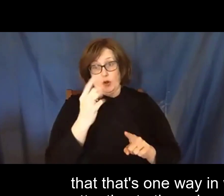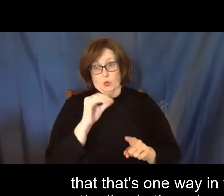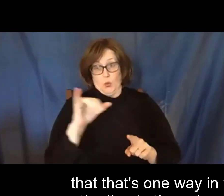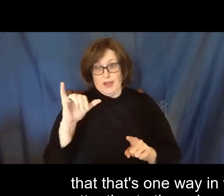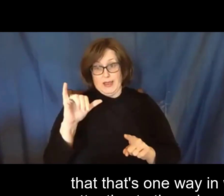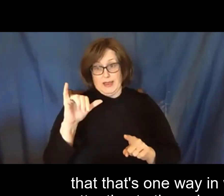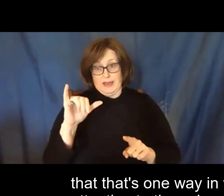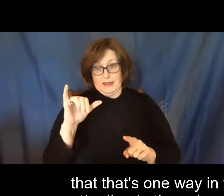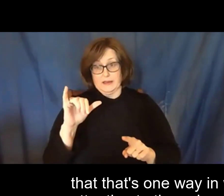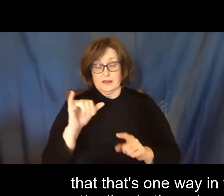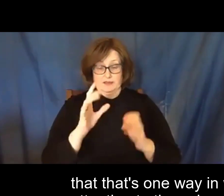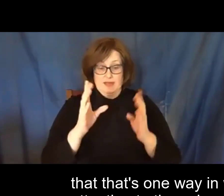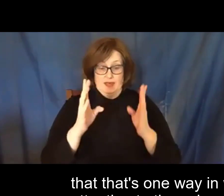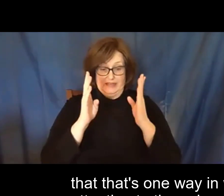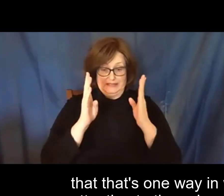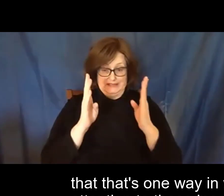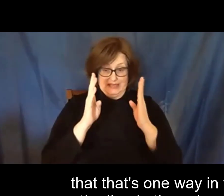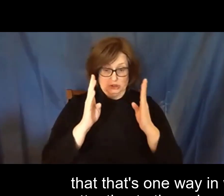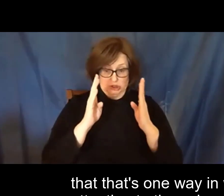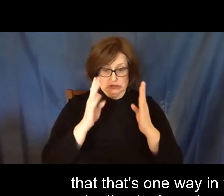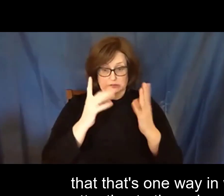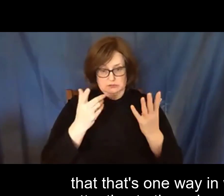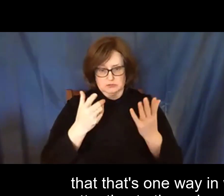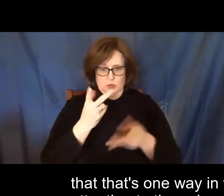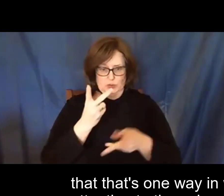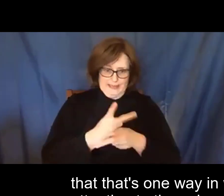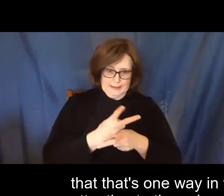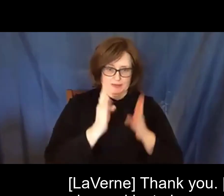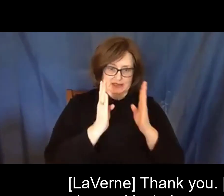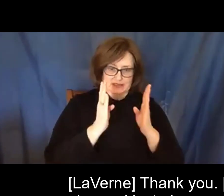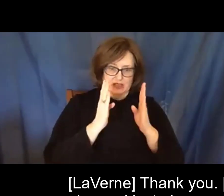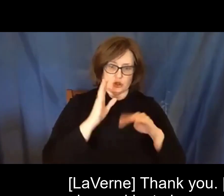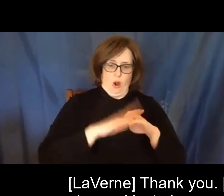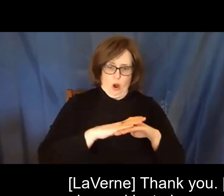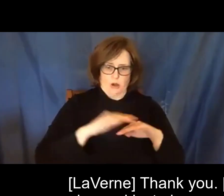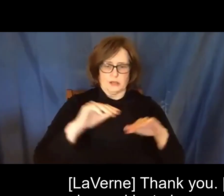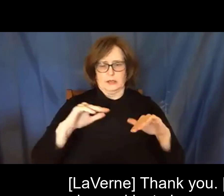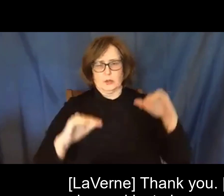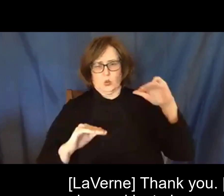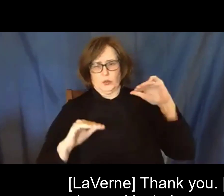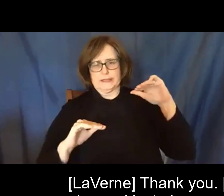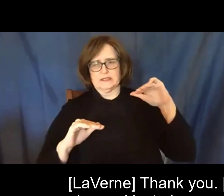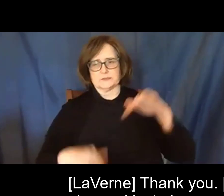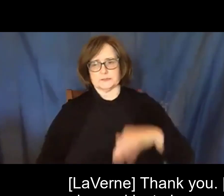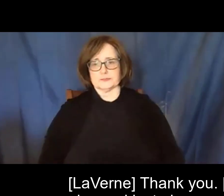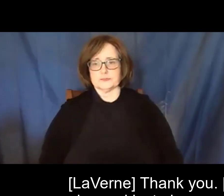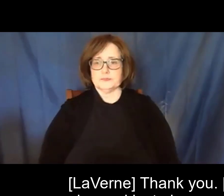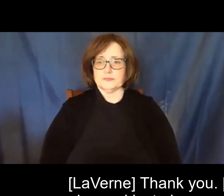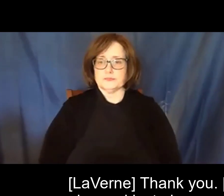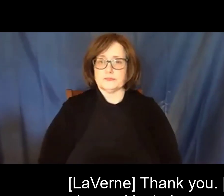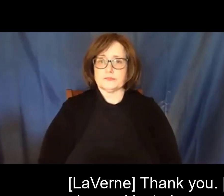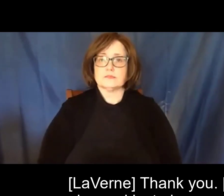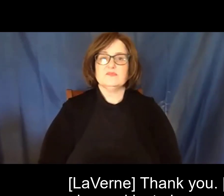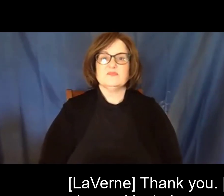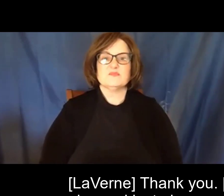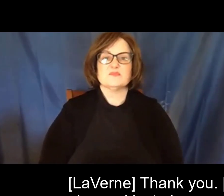these inequities has impacted our project. Thank you. I'll answer that also,